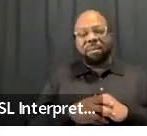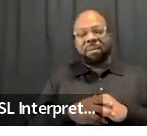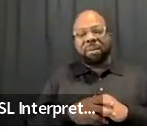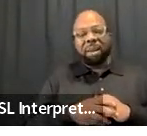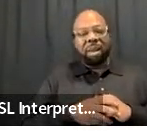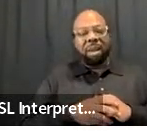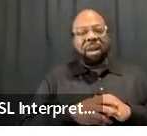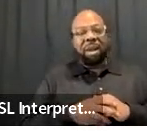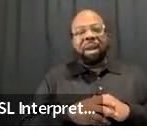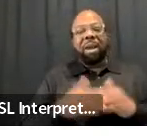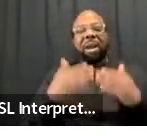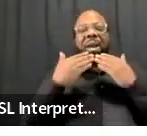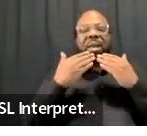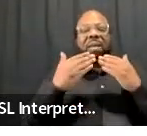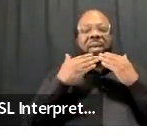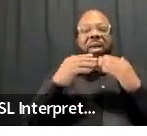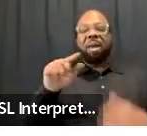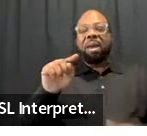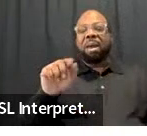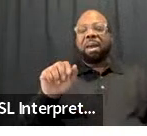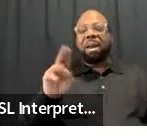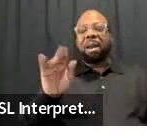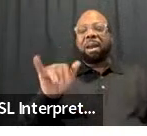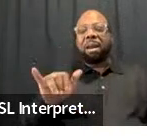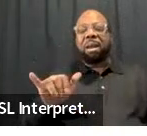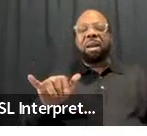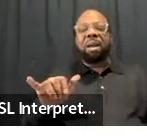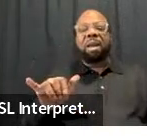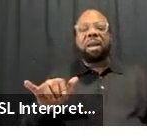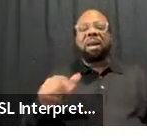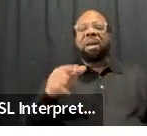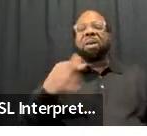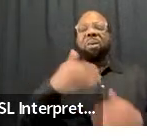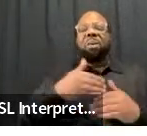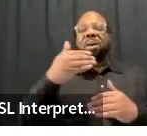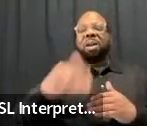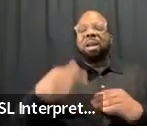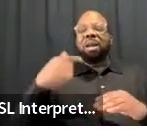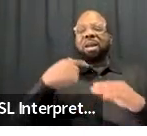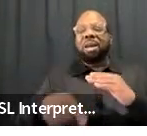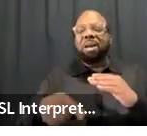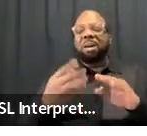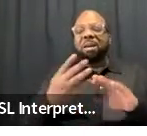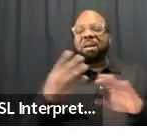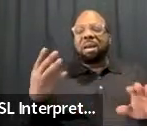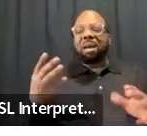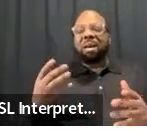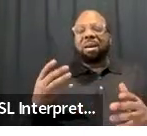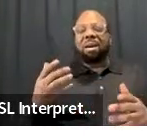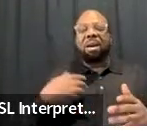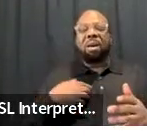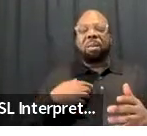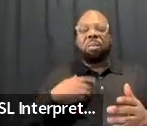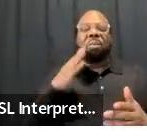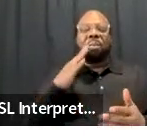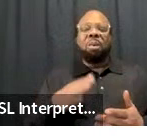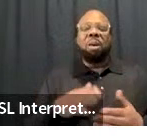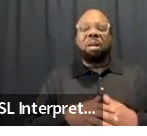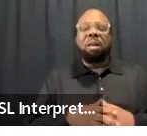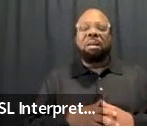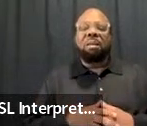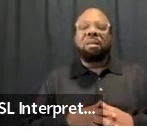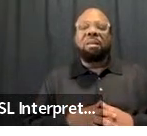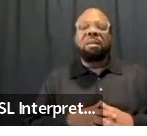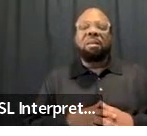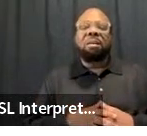Fair enough. Thank you, Tammy. And I did receive your email. You were next in line, so we'll mark those as that we've